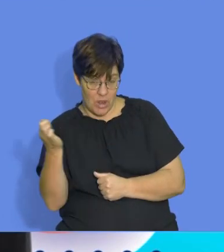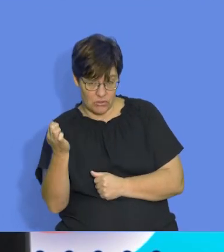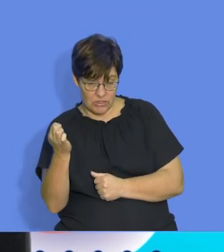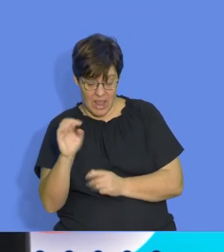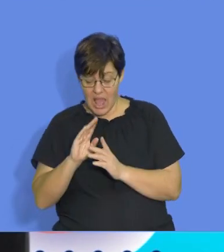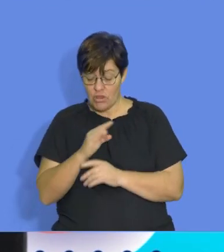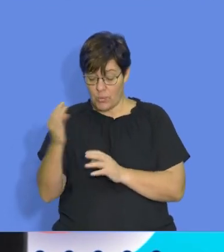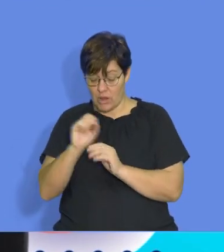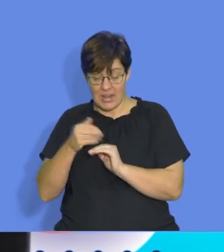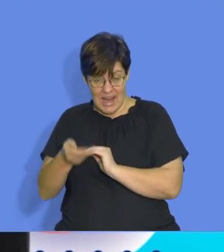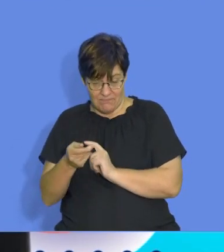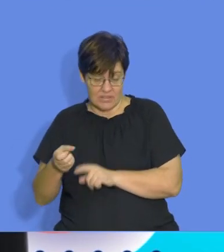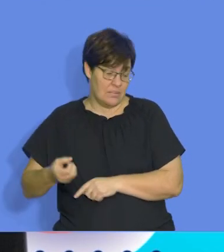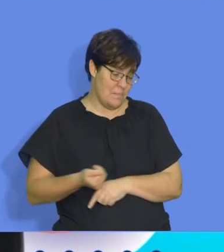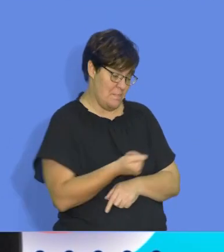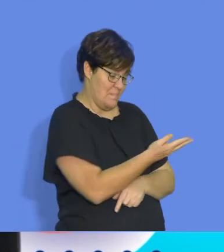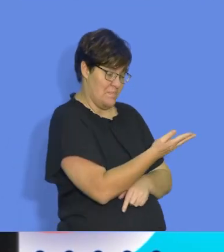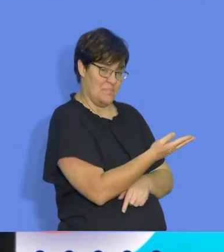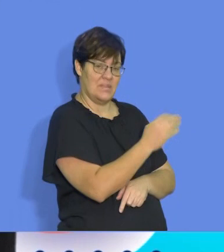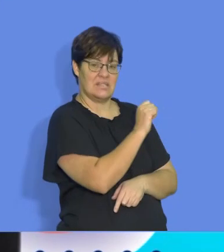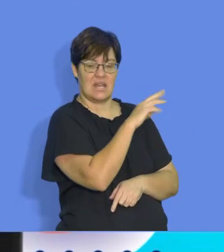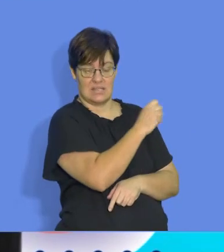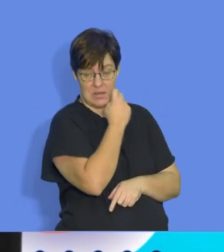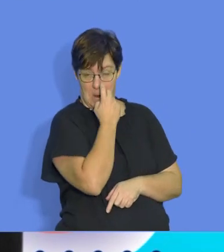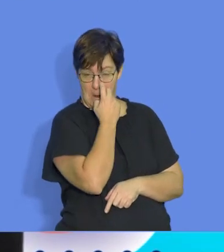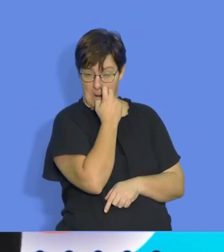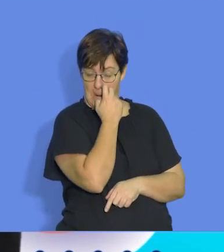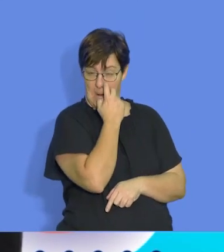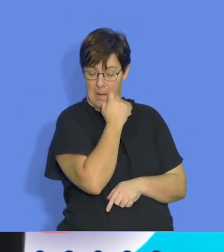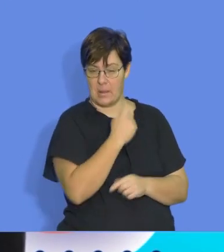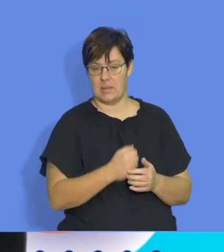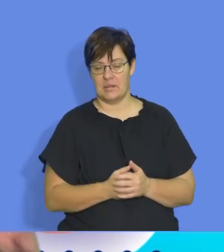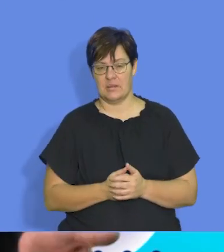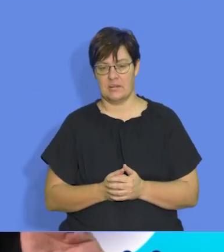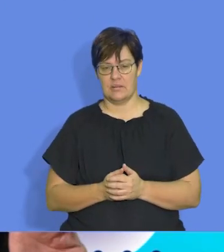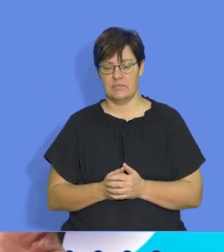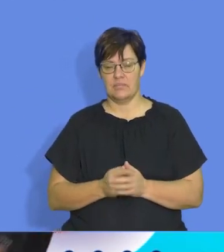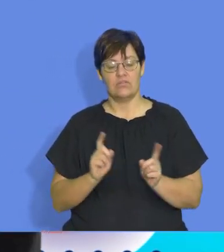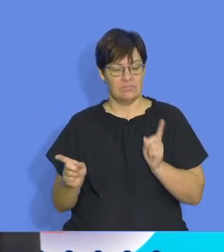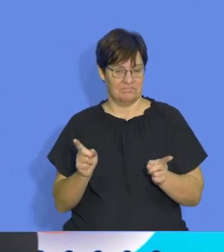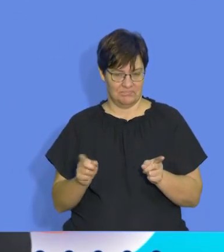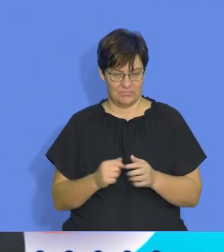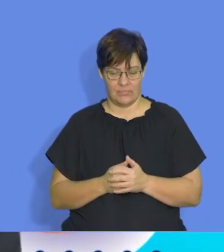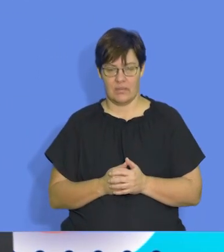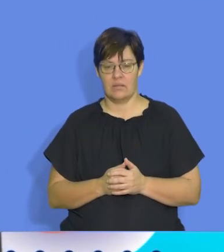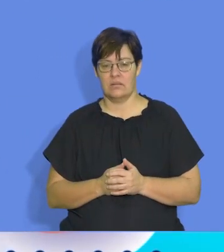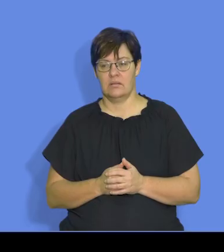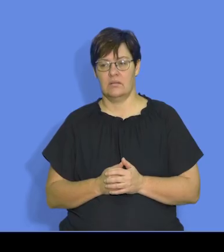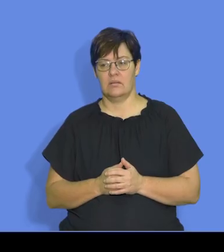output 450, input 150. What do we owe to SARS? The difference, which is the 300 Rand.